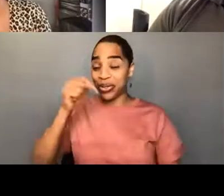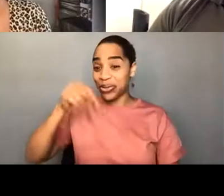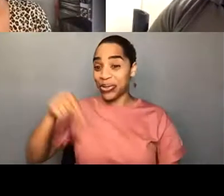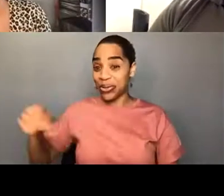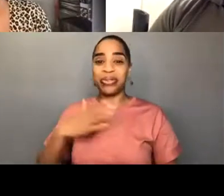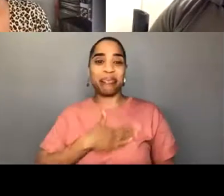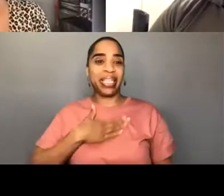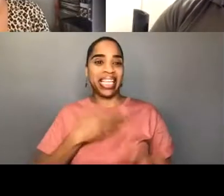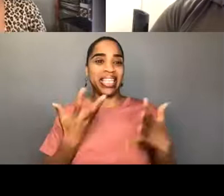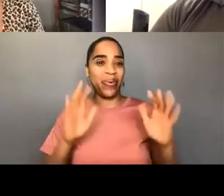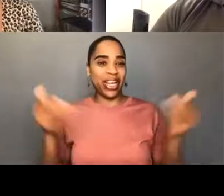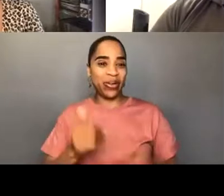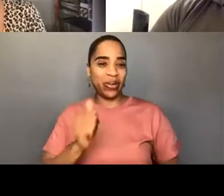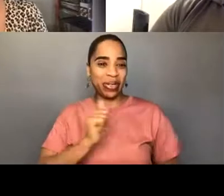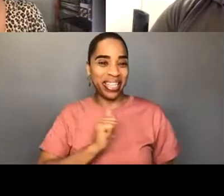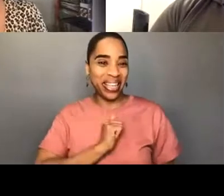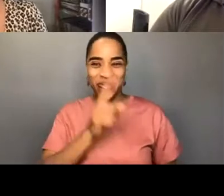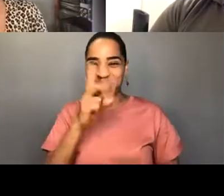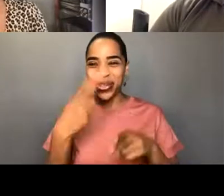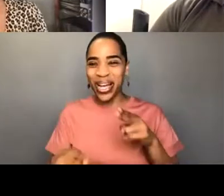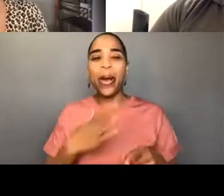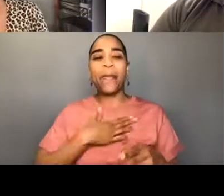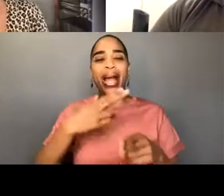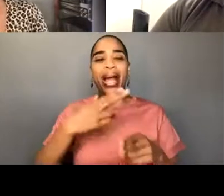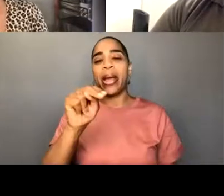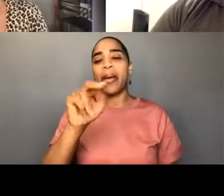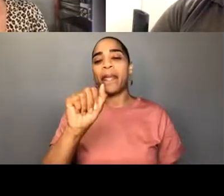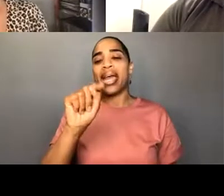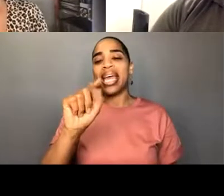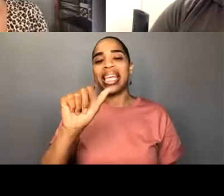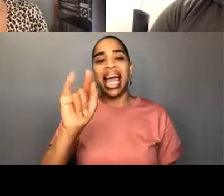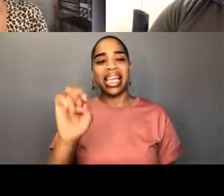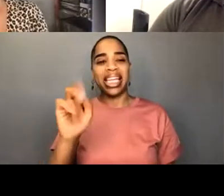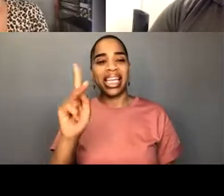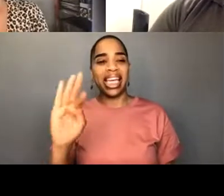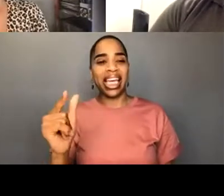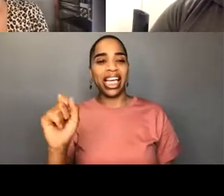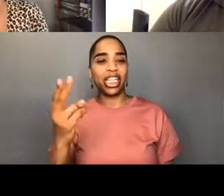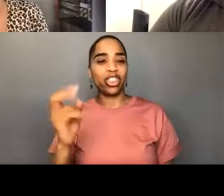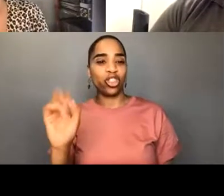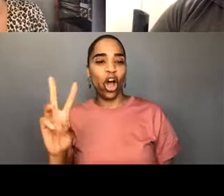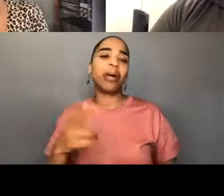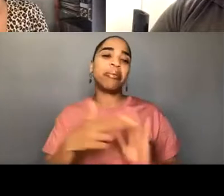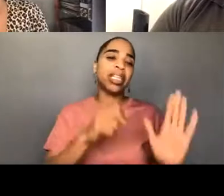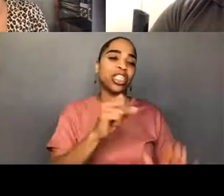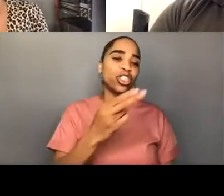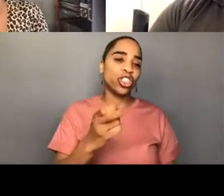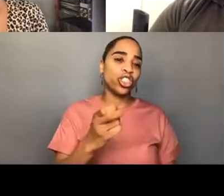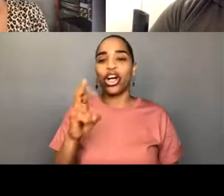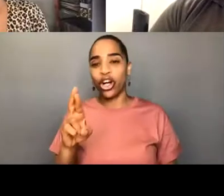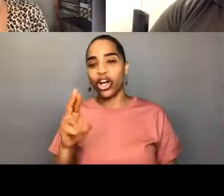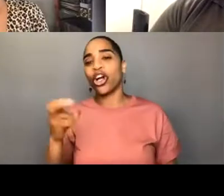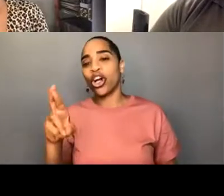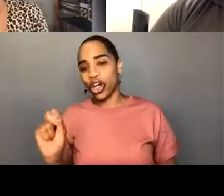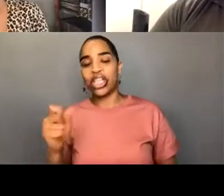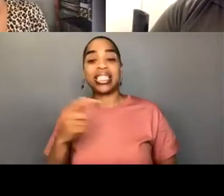to introduce myself quickly. My name is Natalie Kingshaw. My pronouns are she, her, hers, and I'm a sophomore majoring